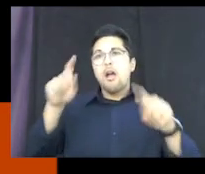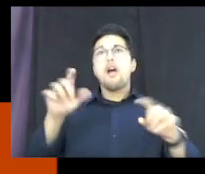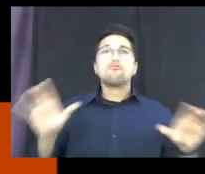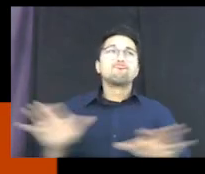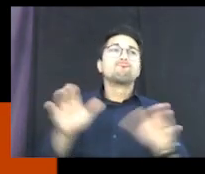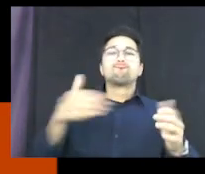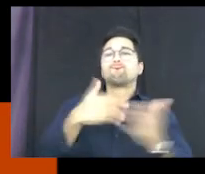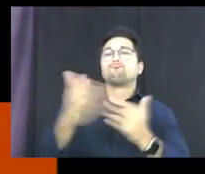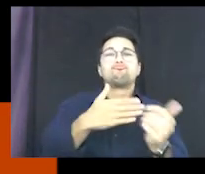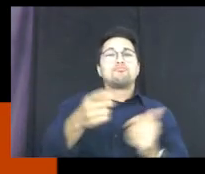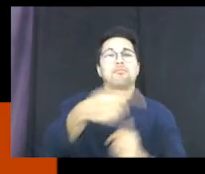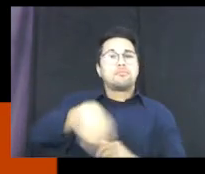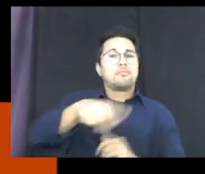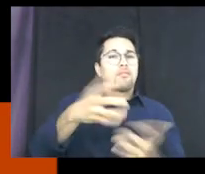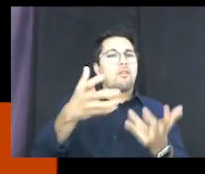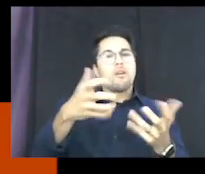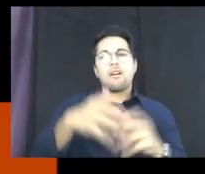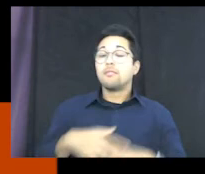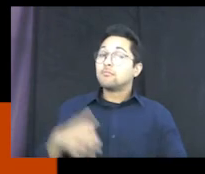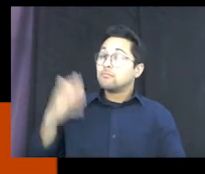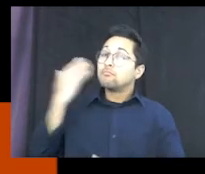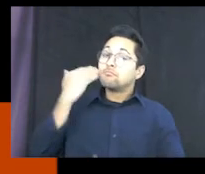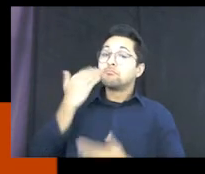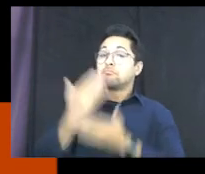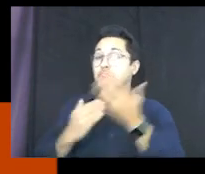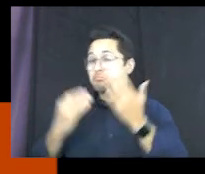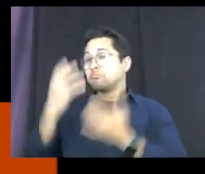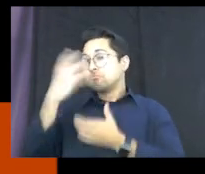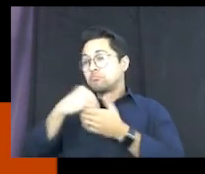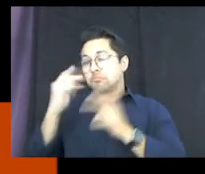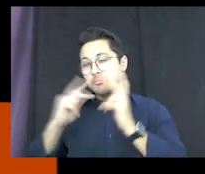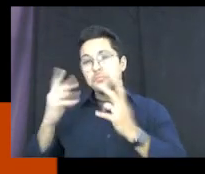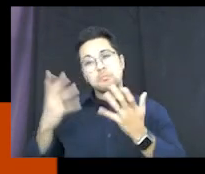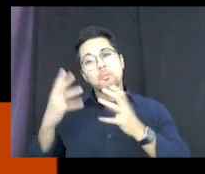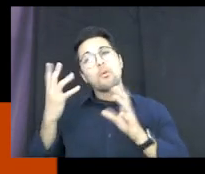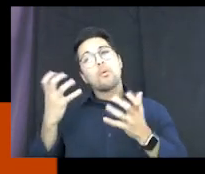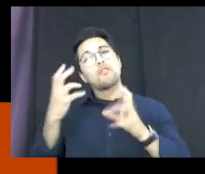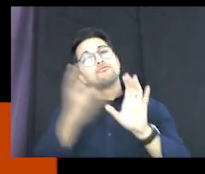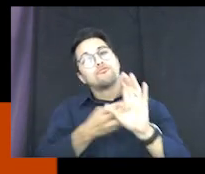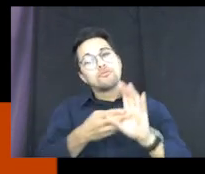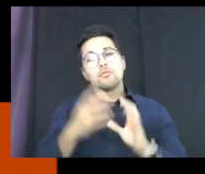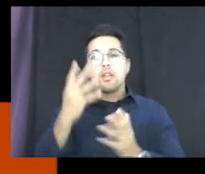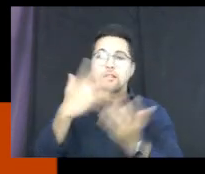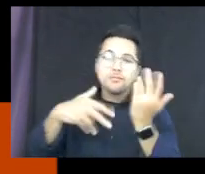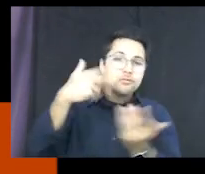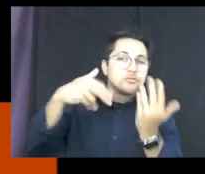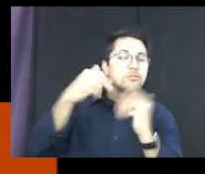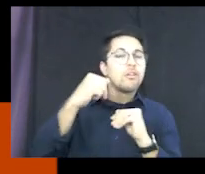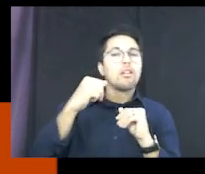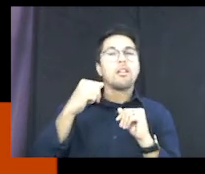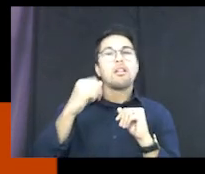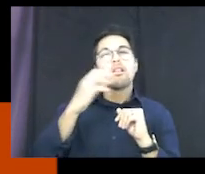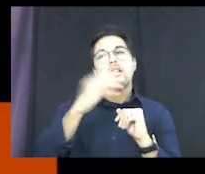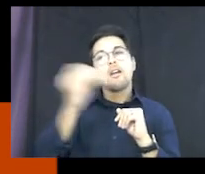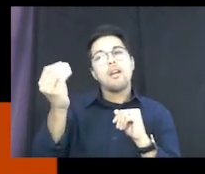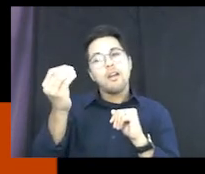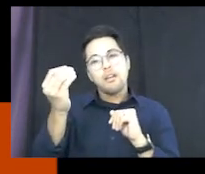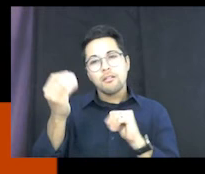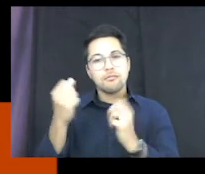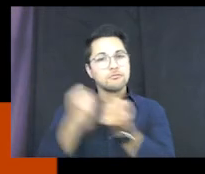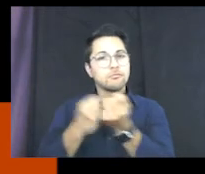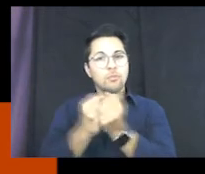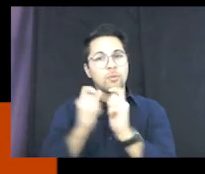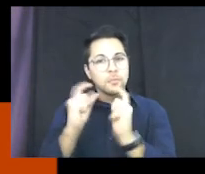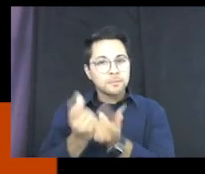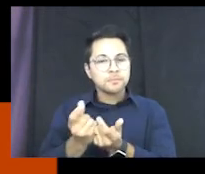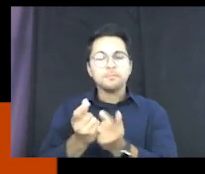like. Although some autistic people may want to join a social and/or support group so